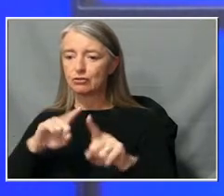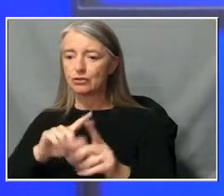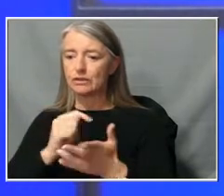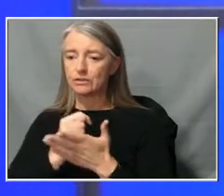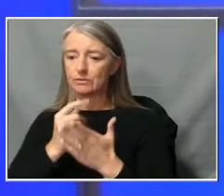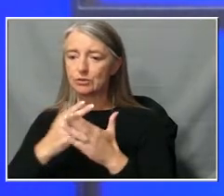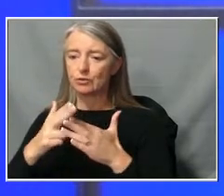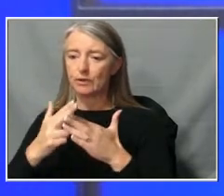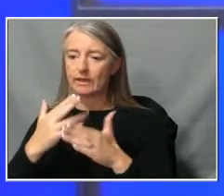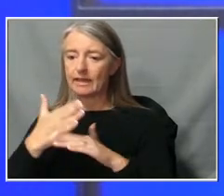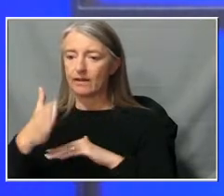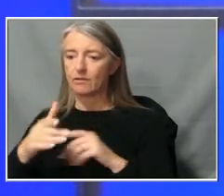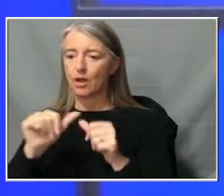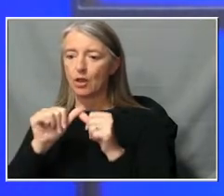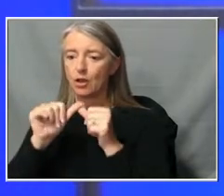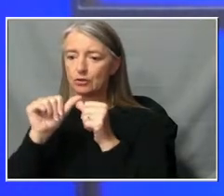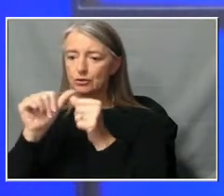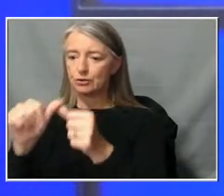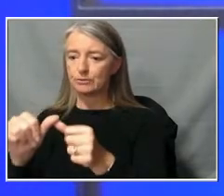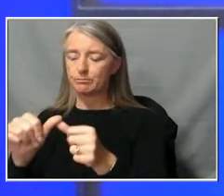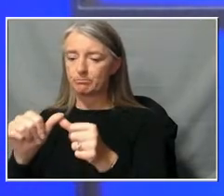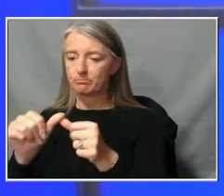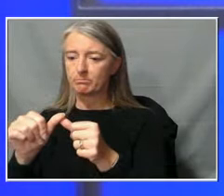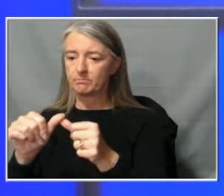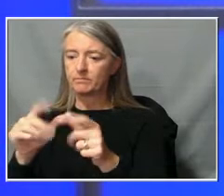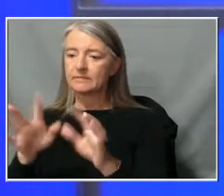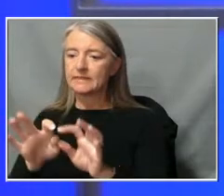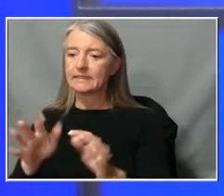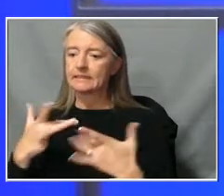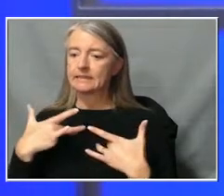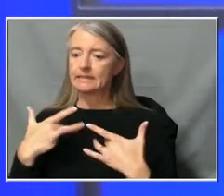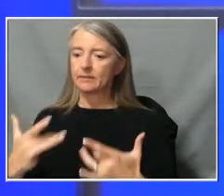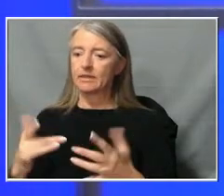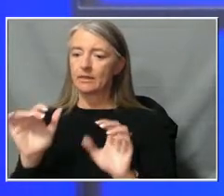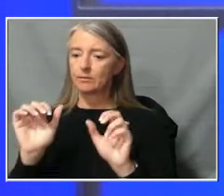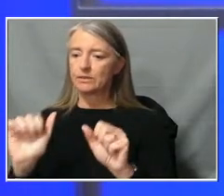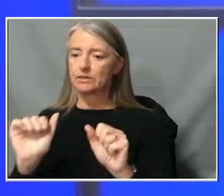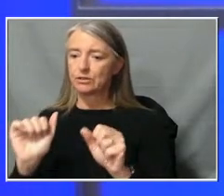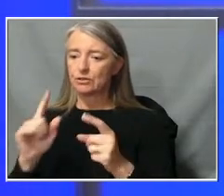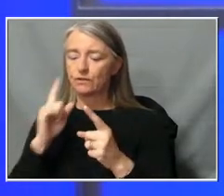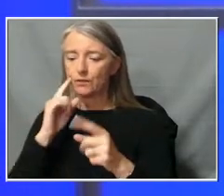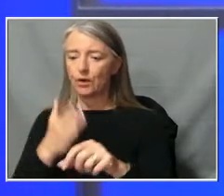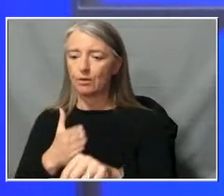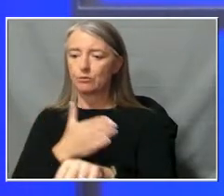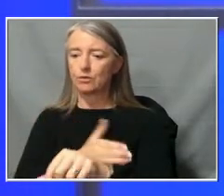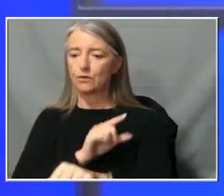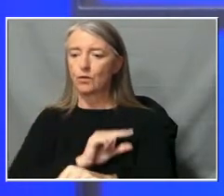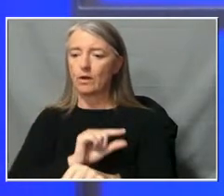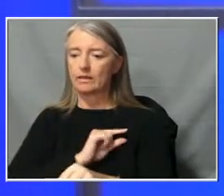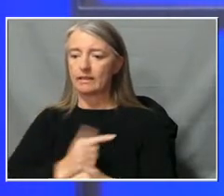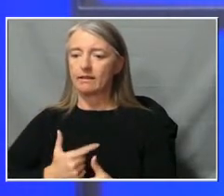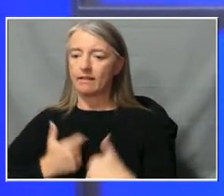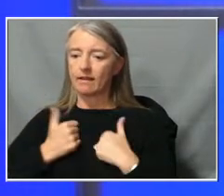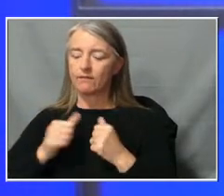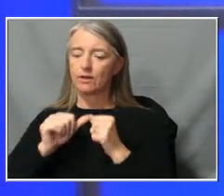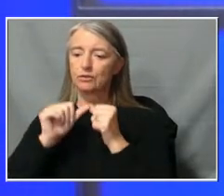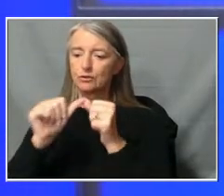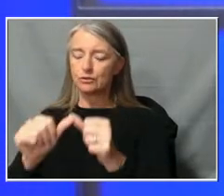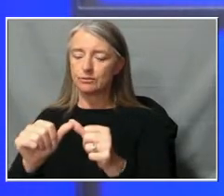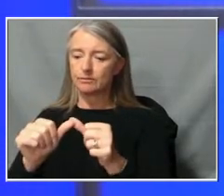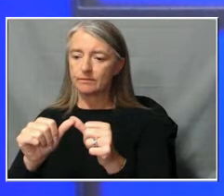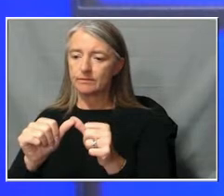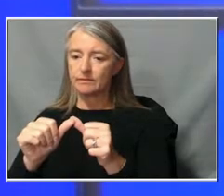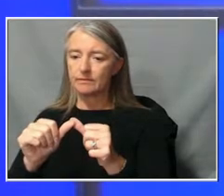after, but also long-term, and typically potential for improved quality of life long-term. In terms of the